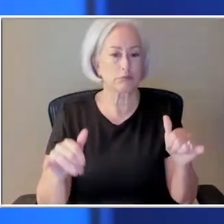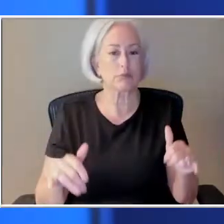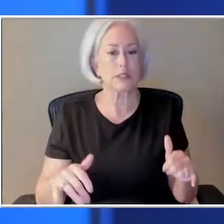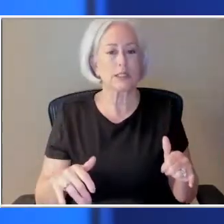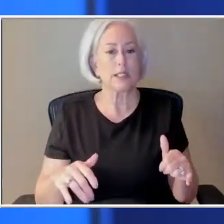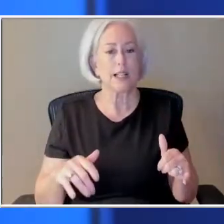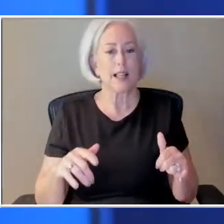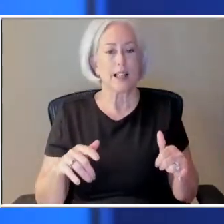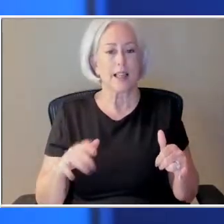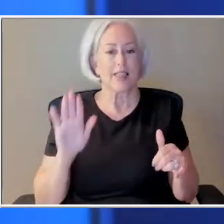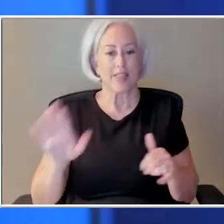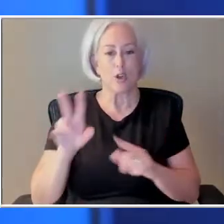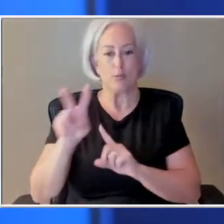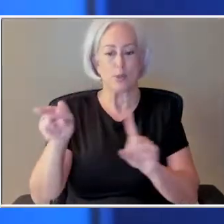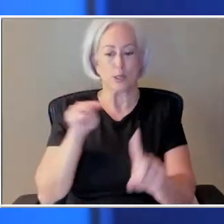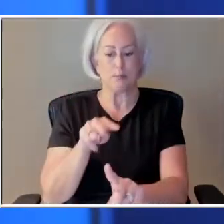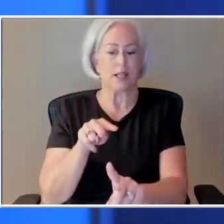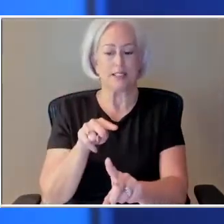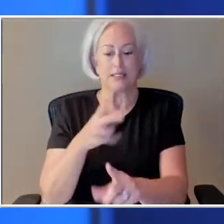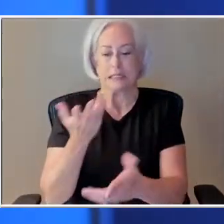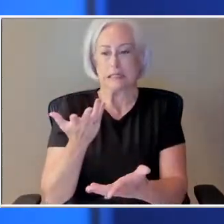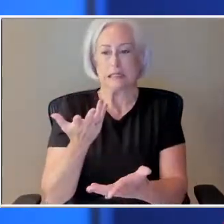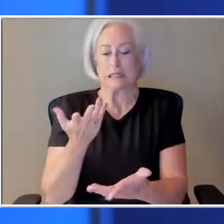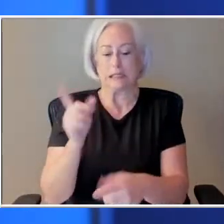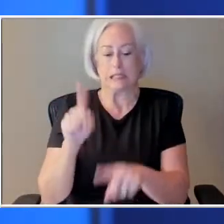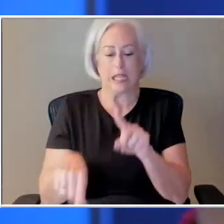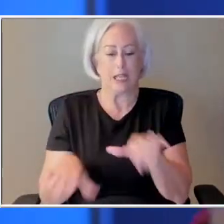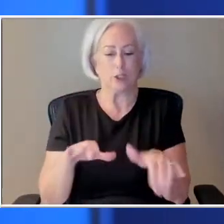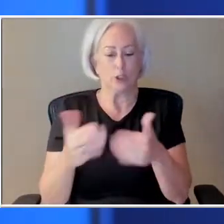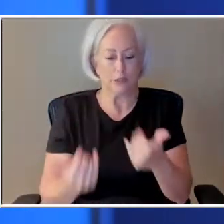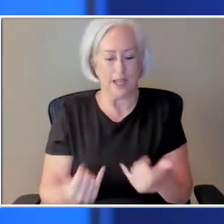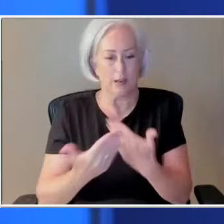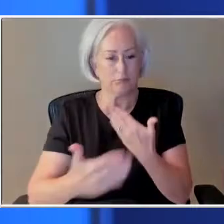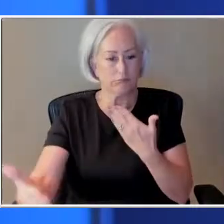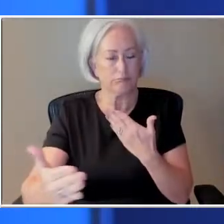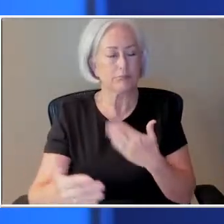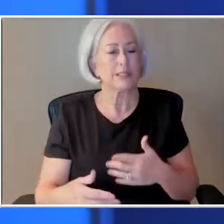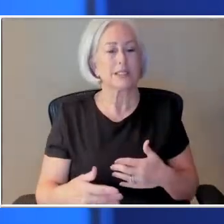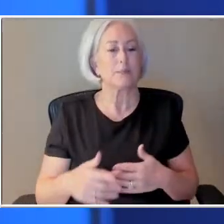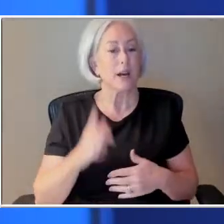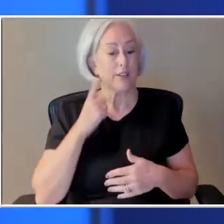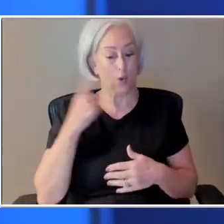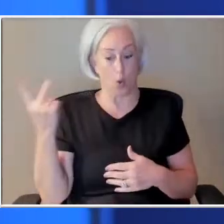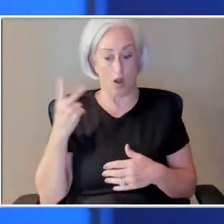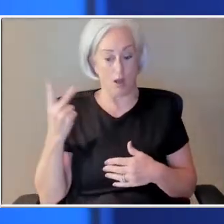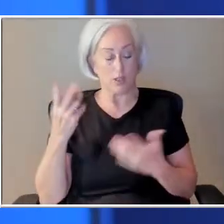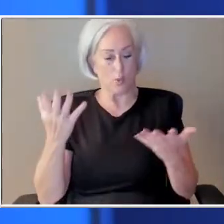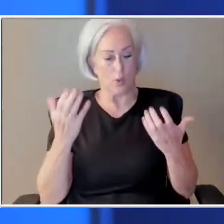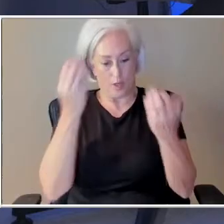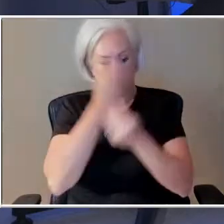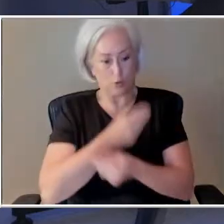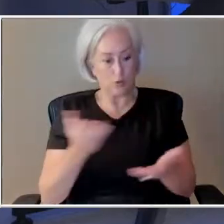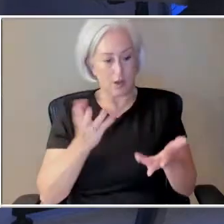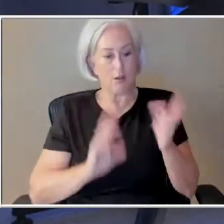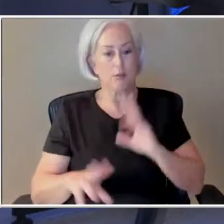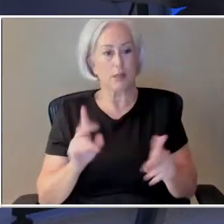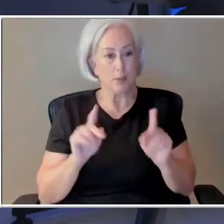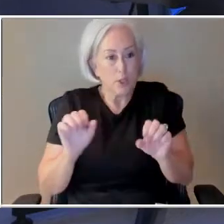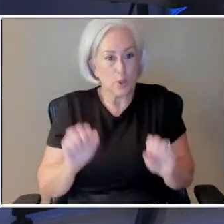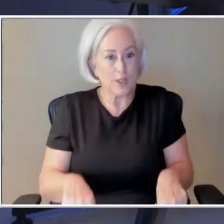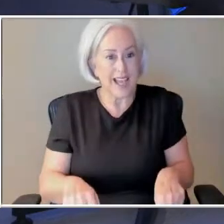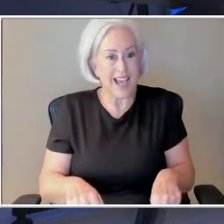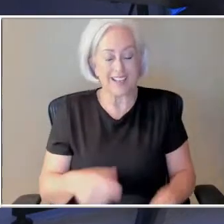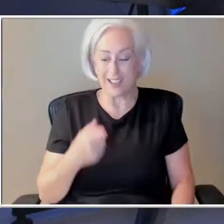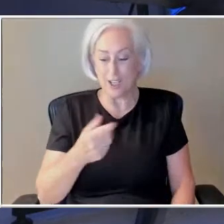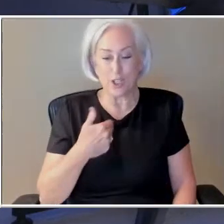that they're not going to be able to go to those things. And I think for us, that's what we want. Yeah, you have a bunco group that you... A